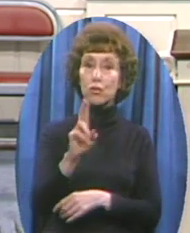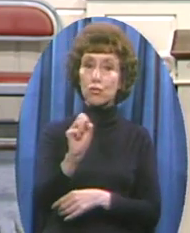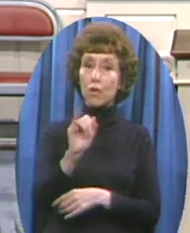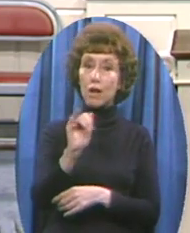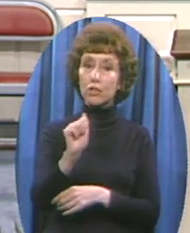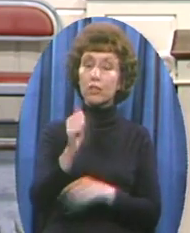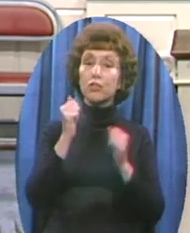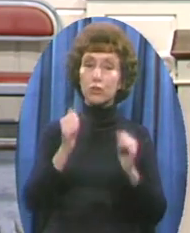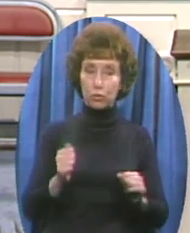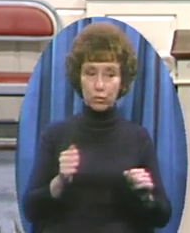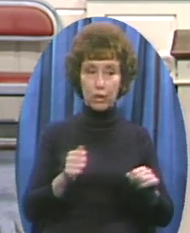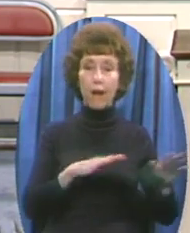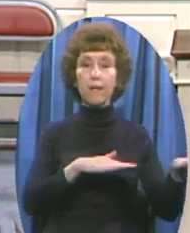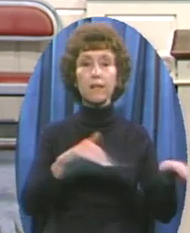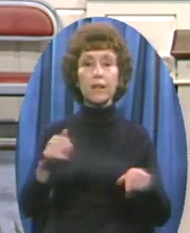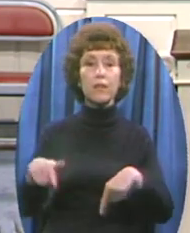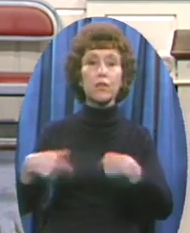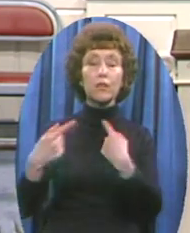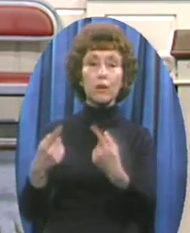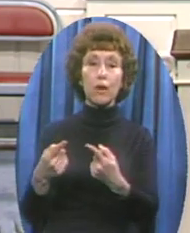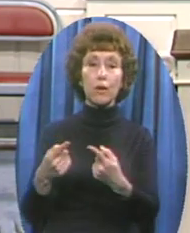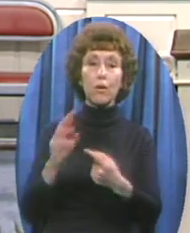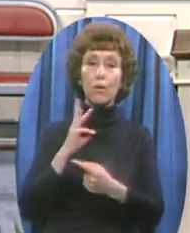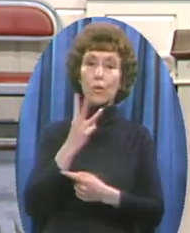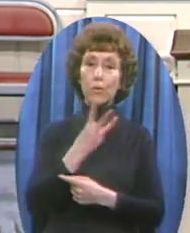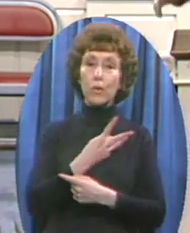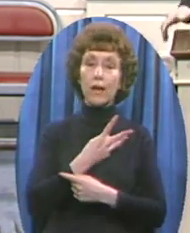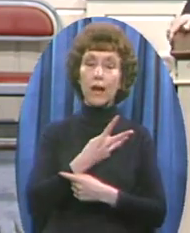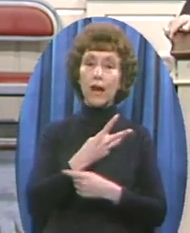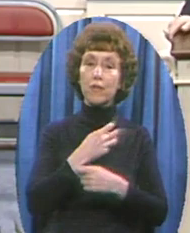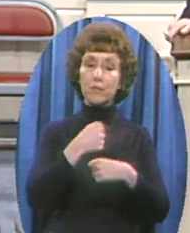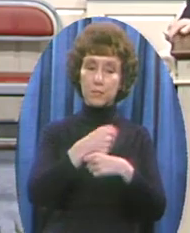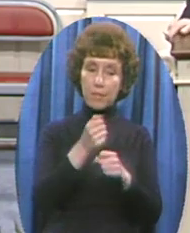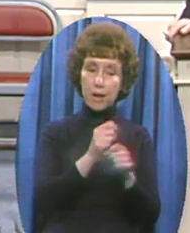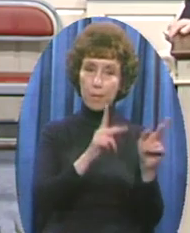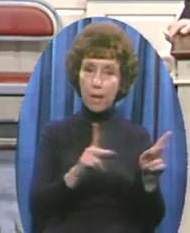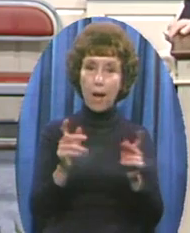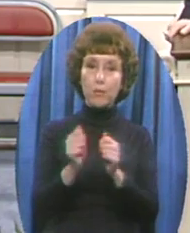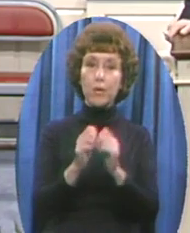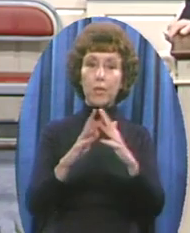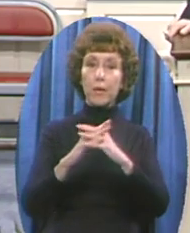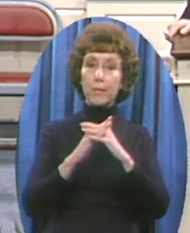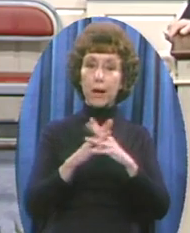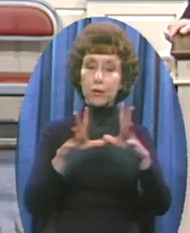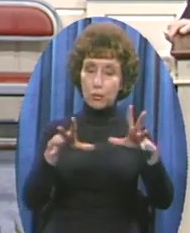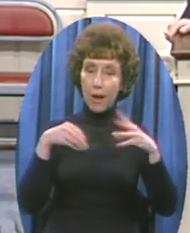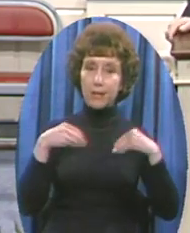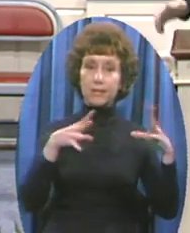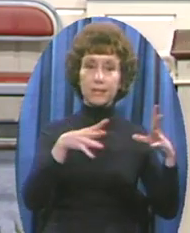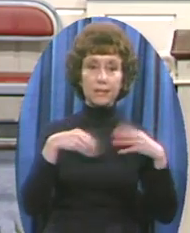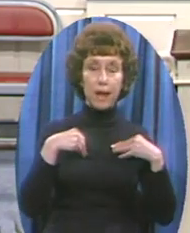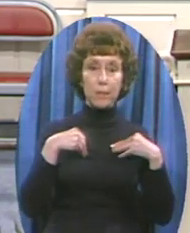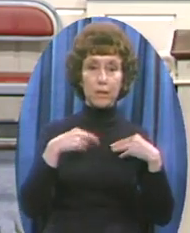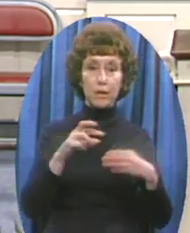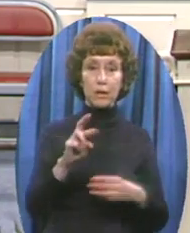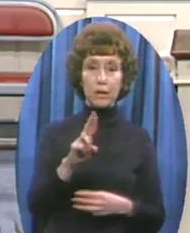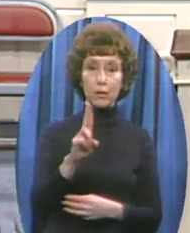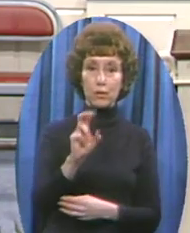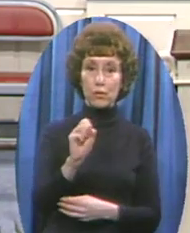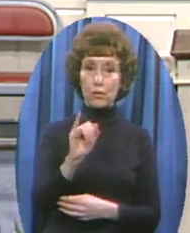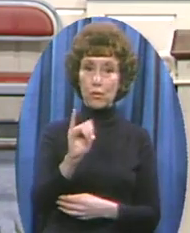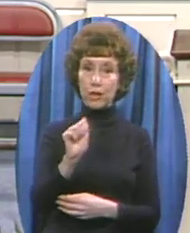nations to take an unlimited quota of Soviet citizens. But you must leave during those